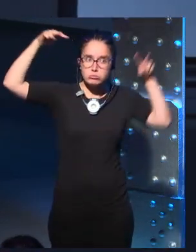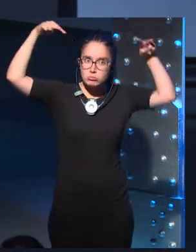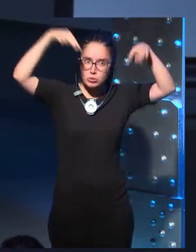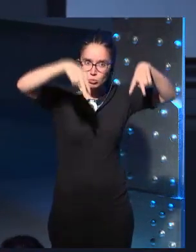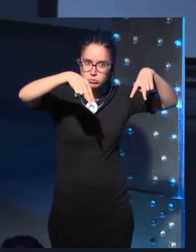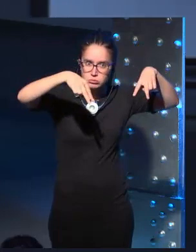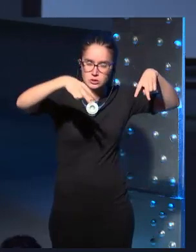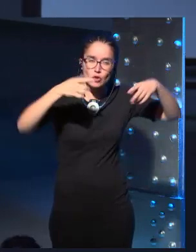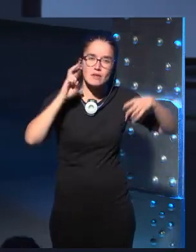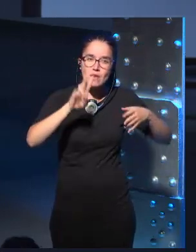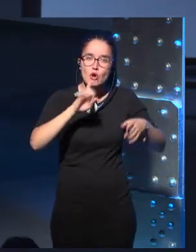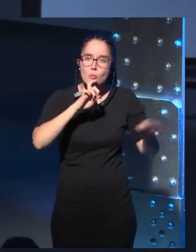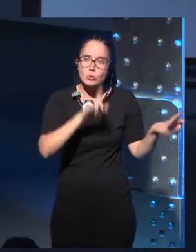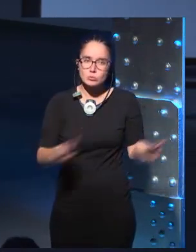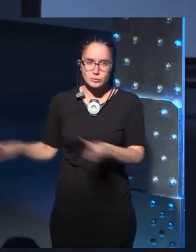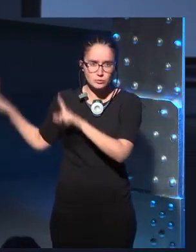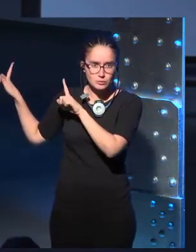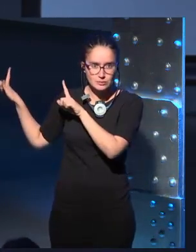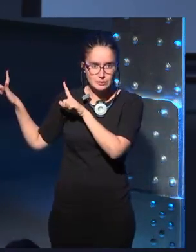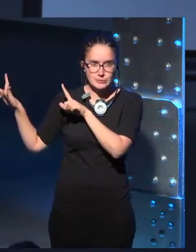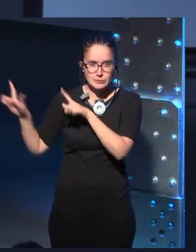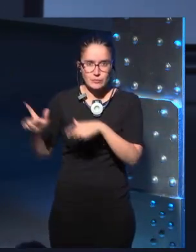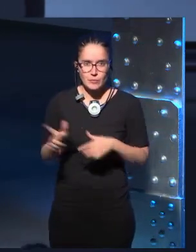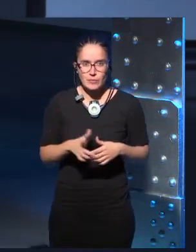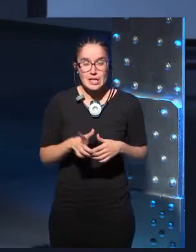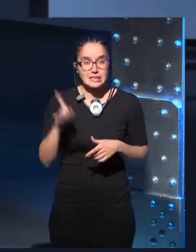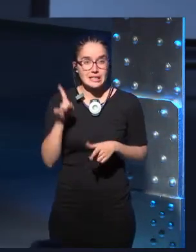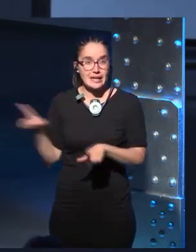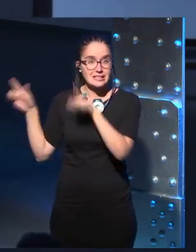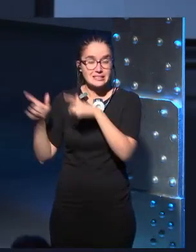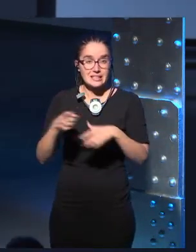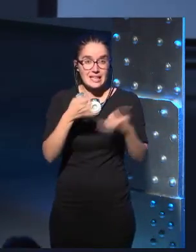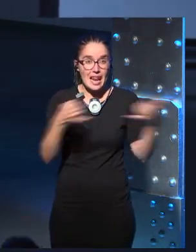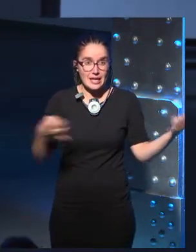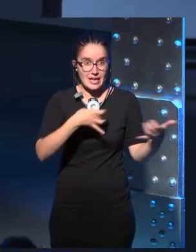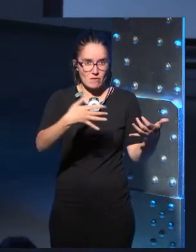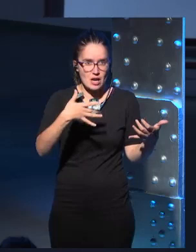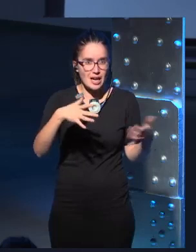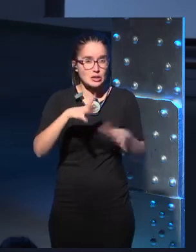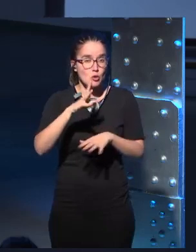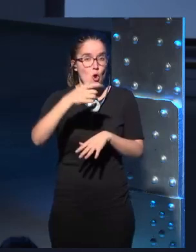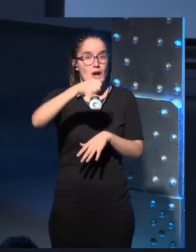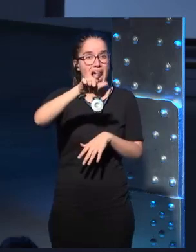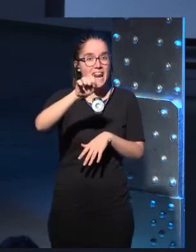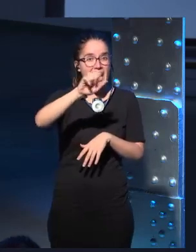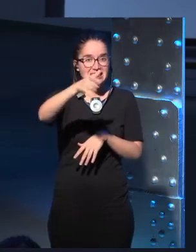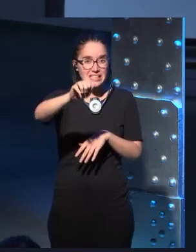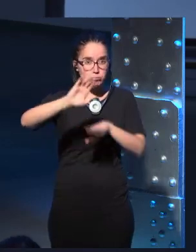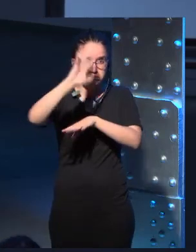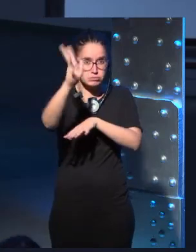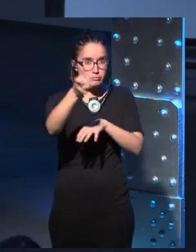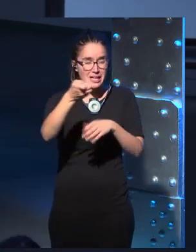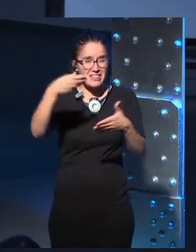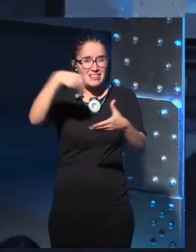you would see this. This is the Milky Way. It's a galaxy. It's made of 300